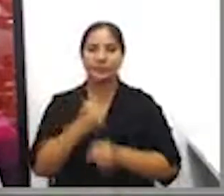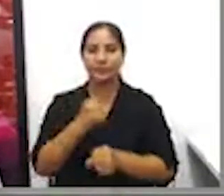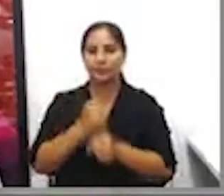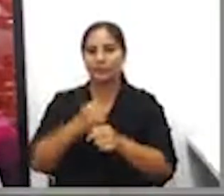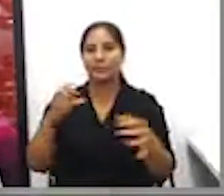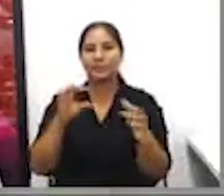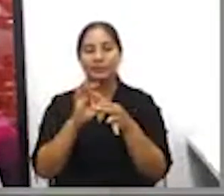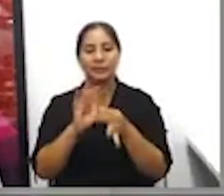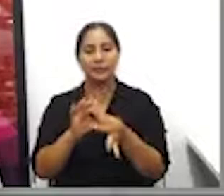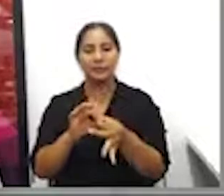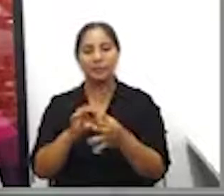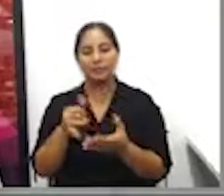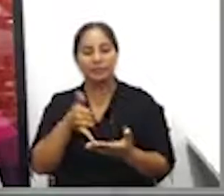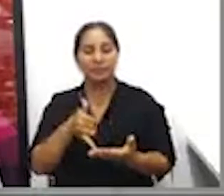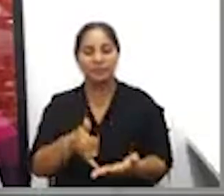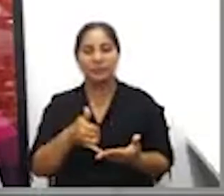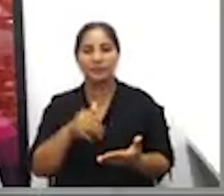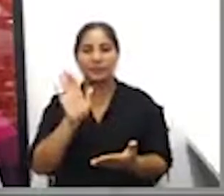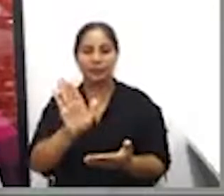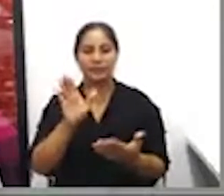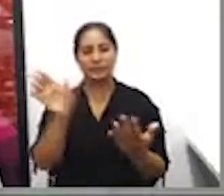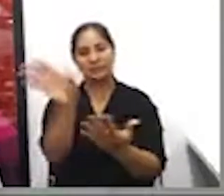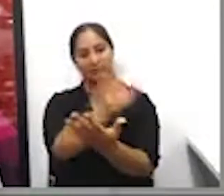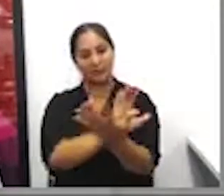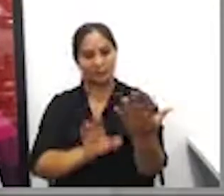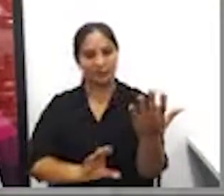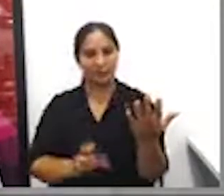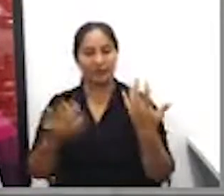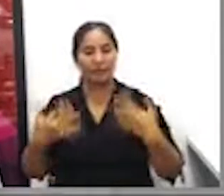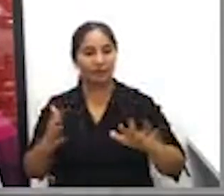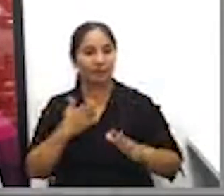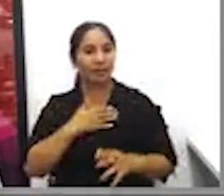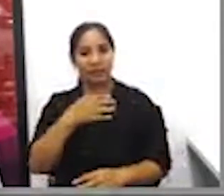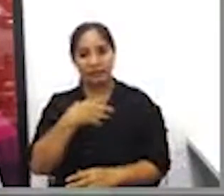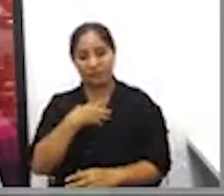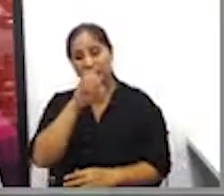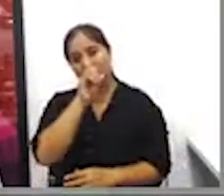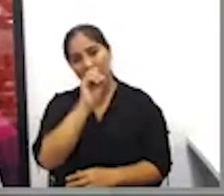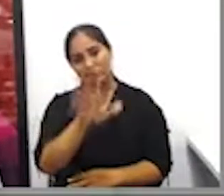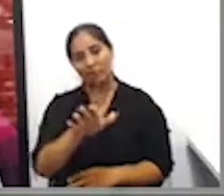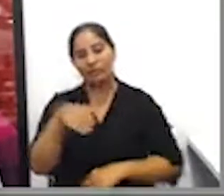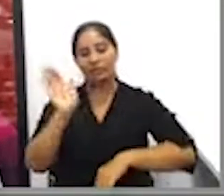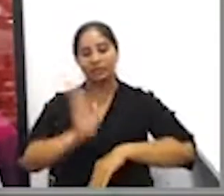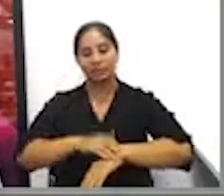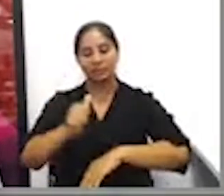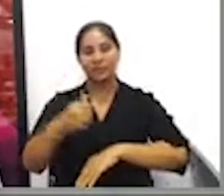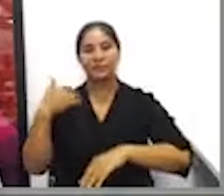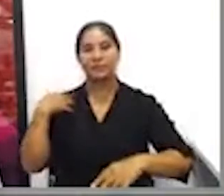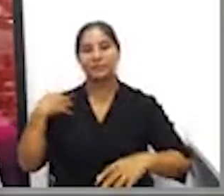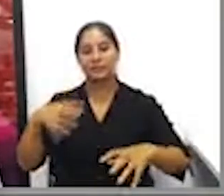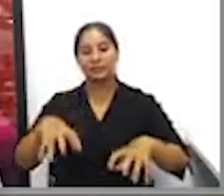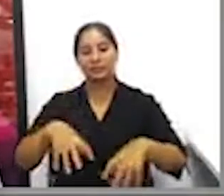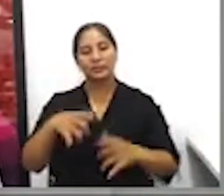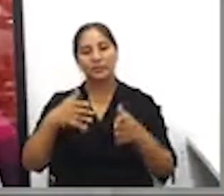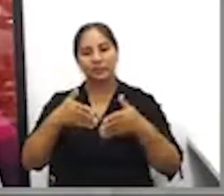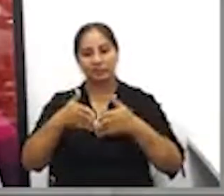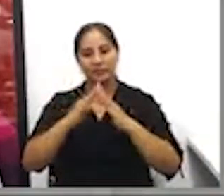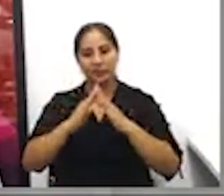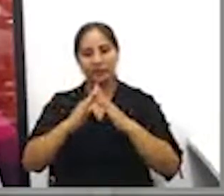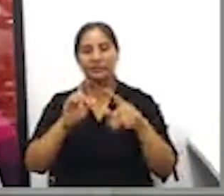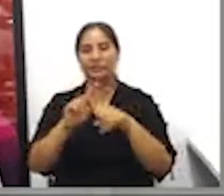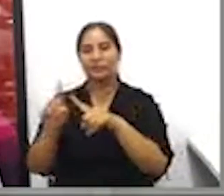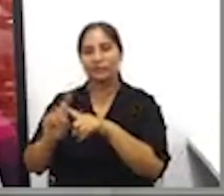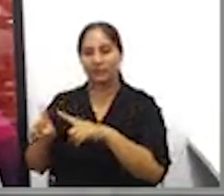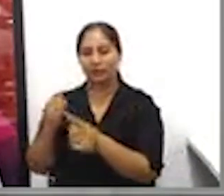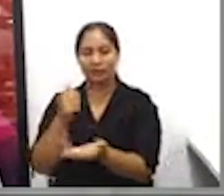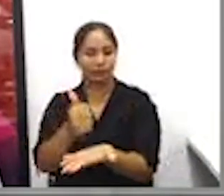So the organizing skills worked very well for organizing political campaigns, same set of skills.